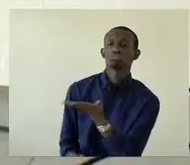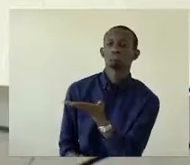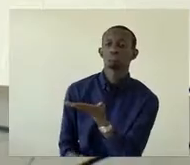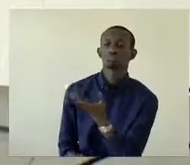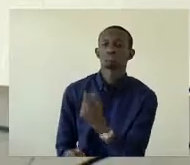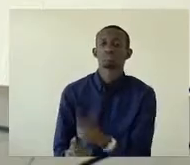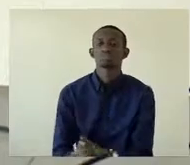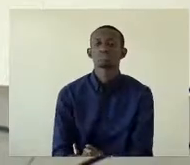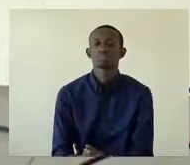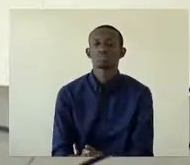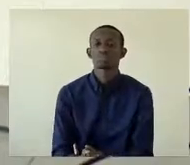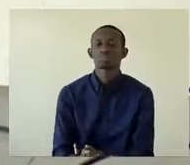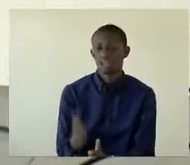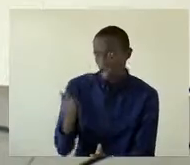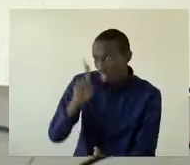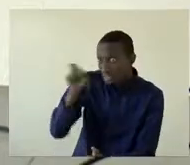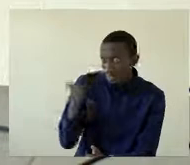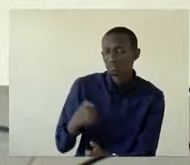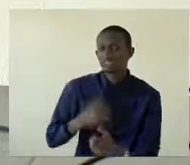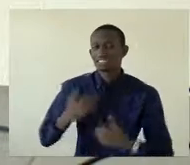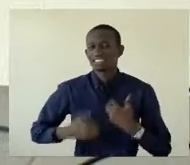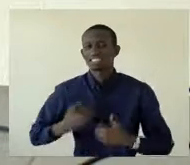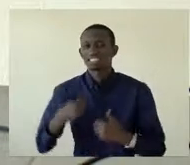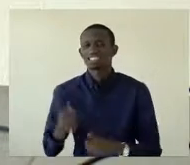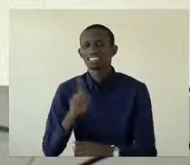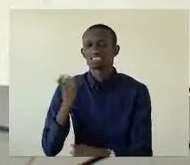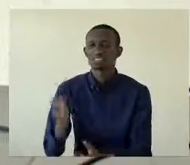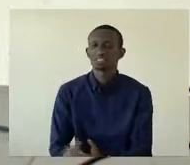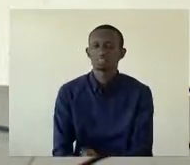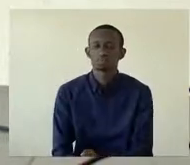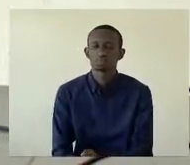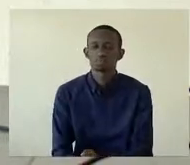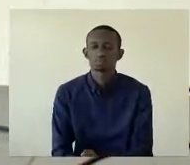back. Now here is an interesting question I want you to think about.